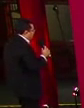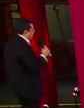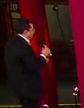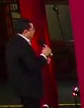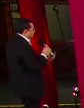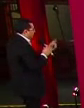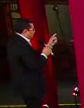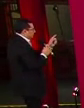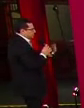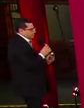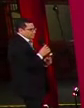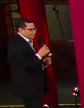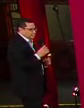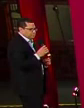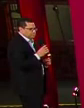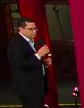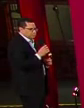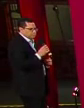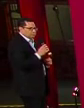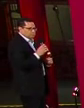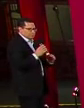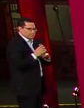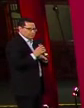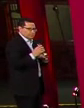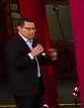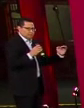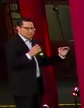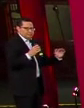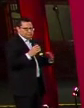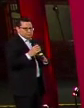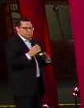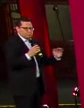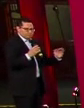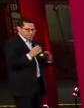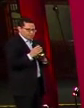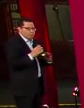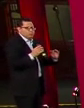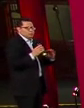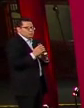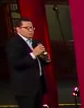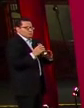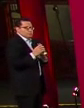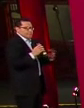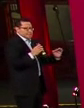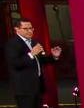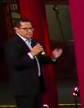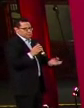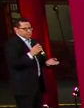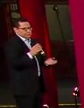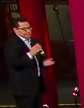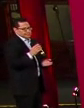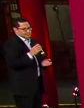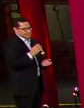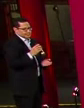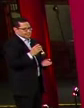the highest number we reached at a certain point, and now we are under the 70%.